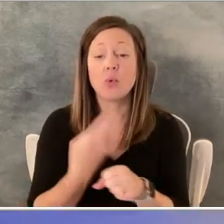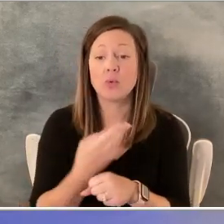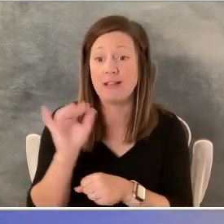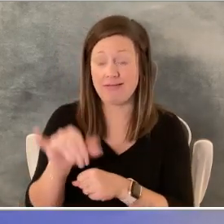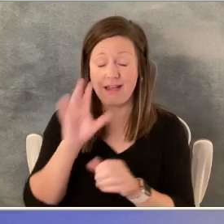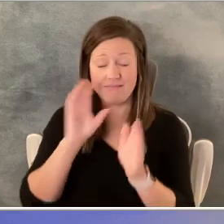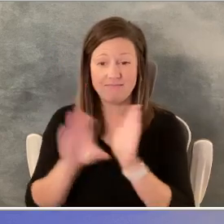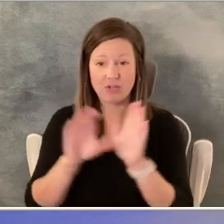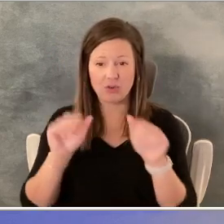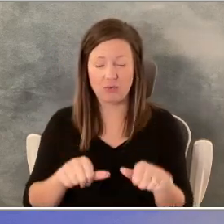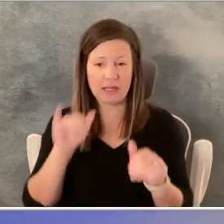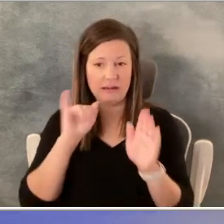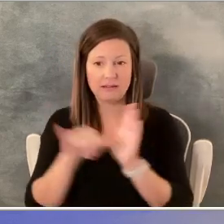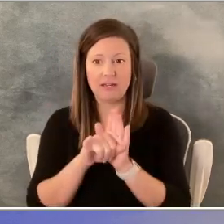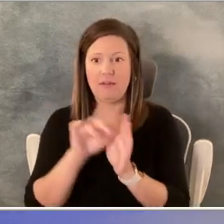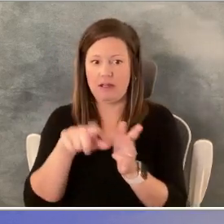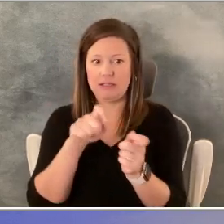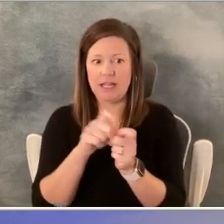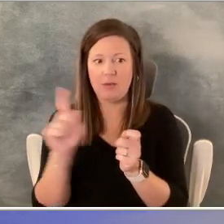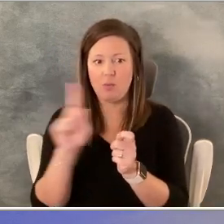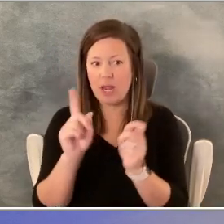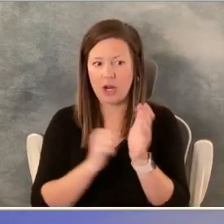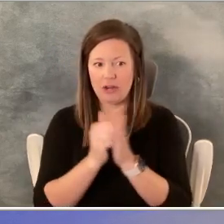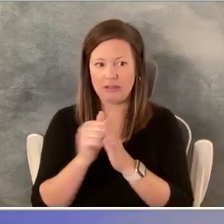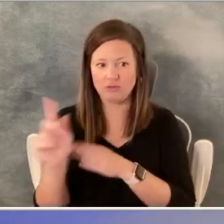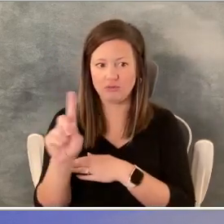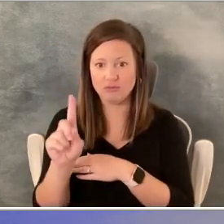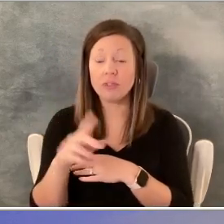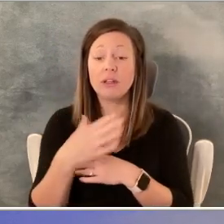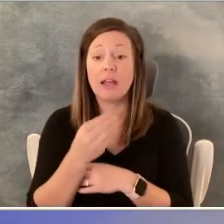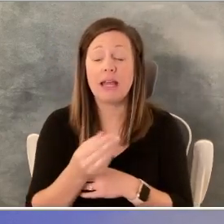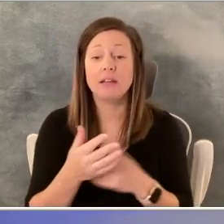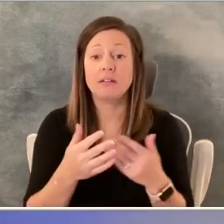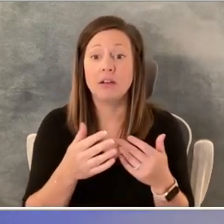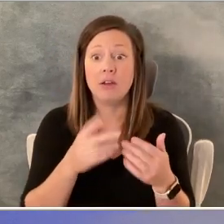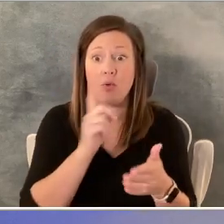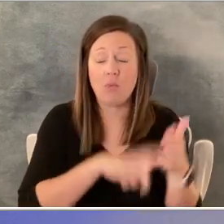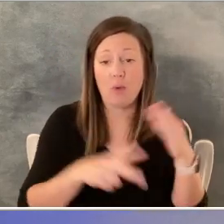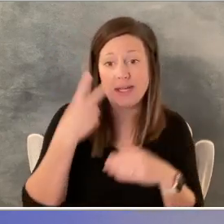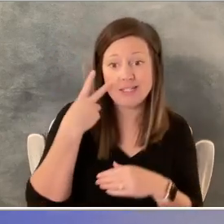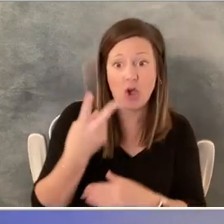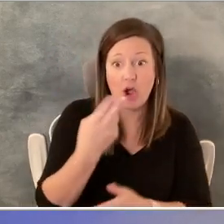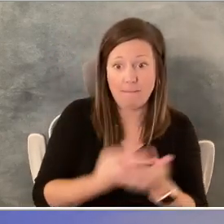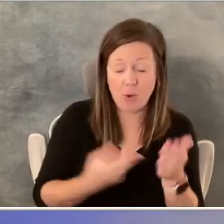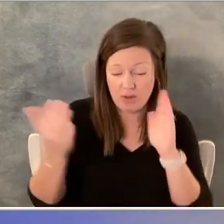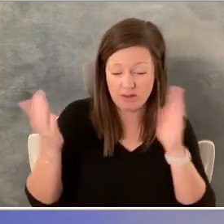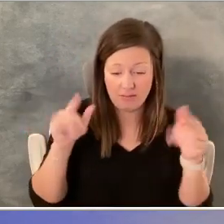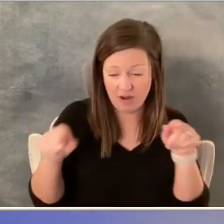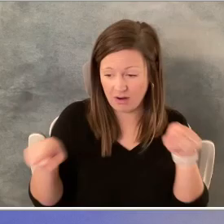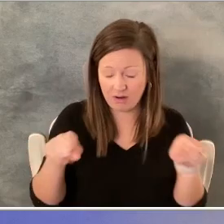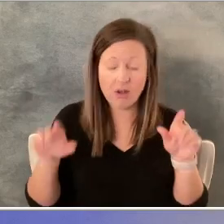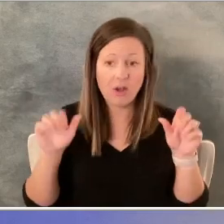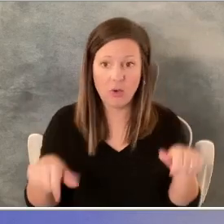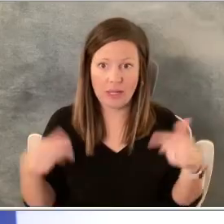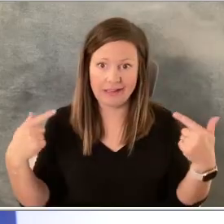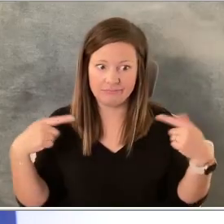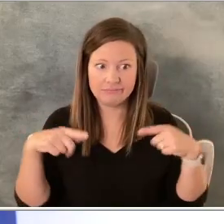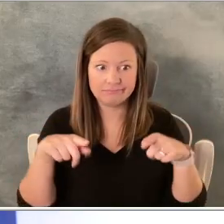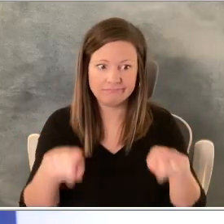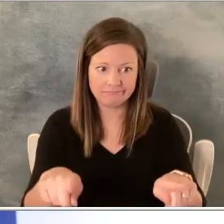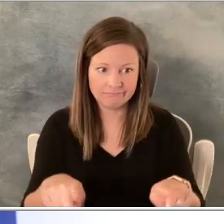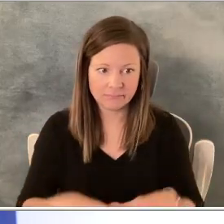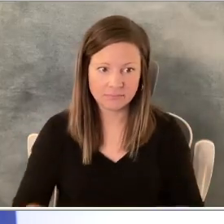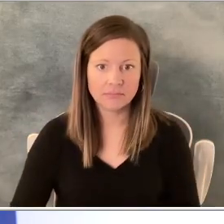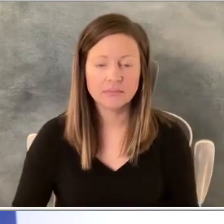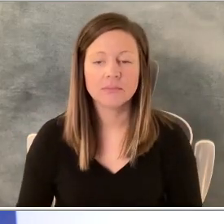where the cancer is within the prostate. And thankfully, they overlap. I mean, what we saw in the MRI aligned completely with what we're seeing on the PET scan. All right, let's check